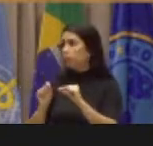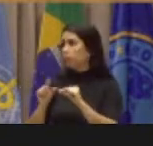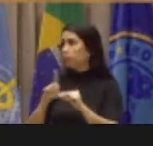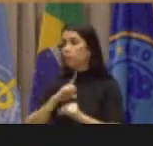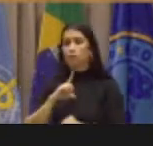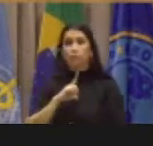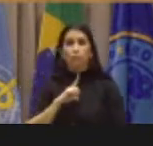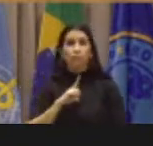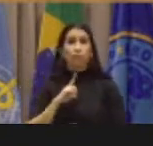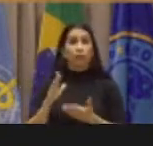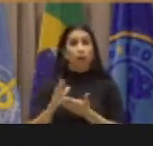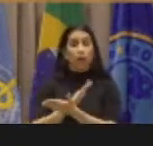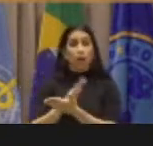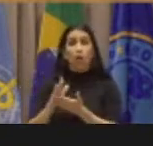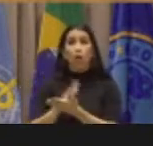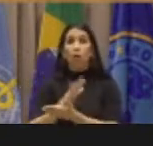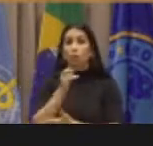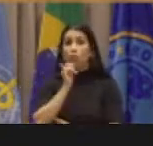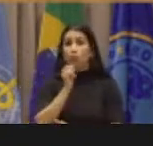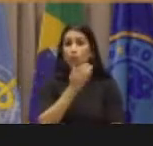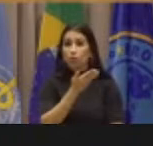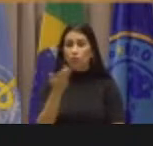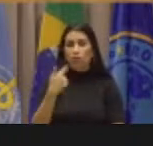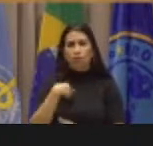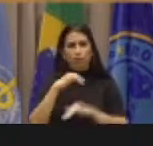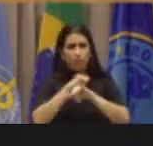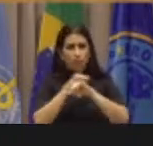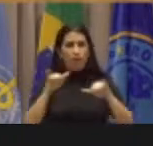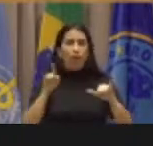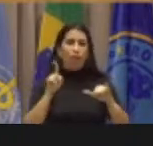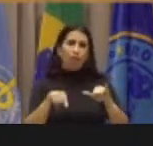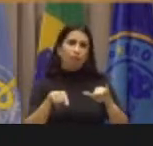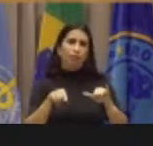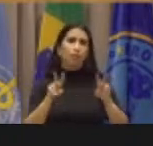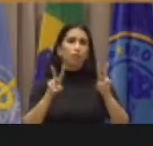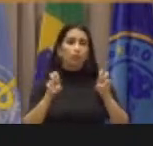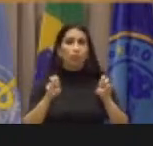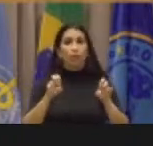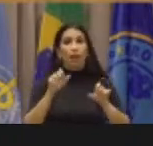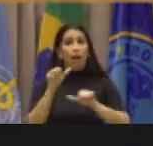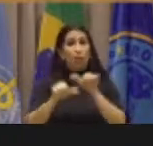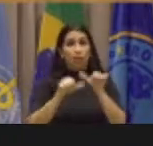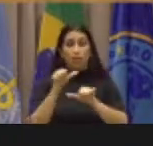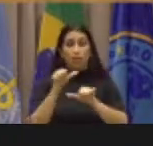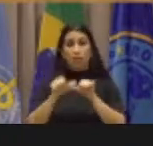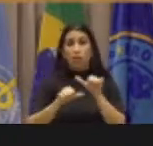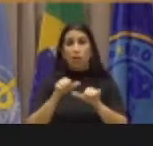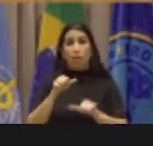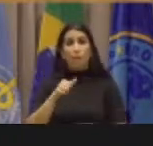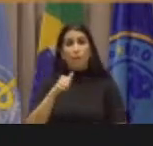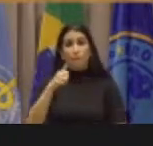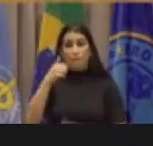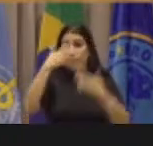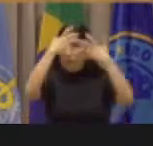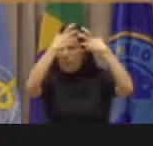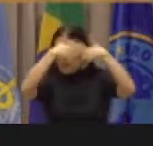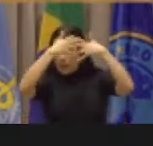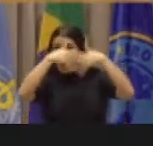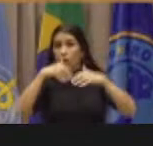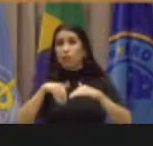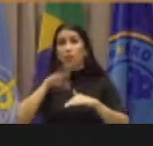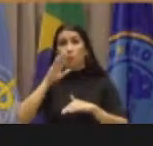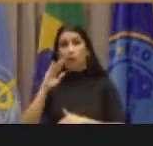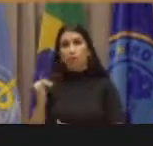are very small, and there are some reports, they are very superficial about memory